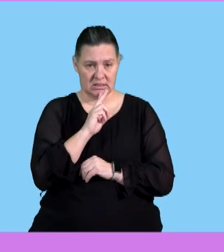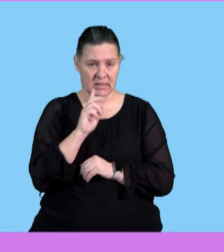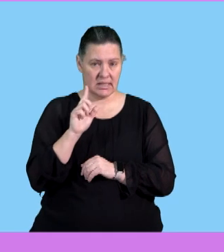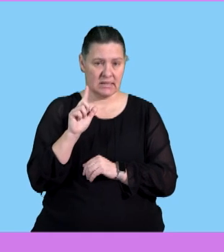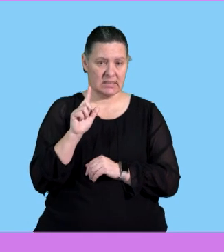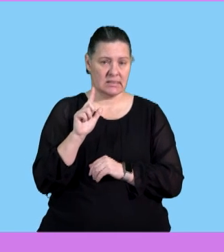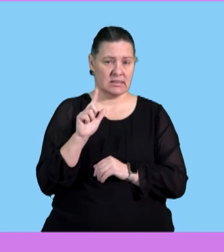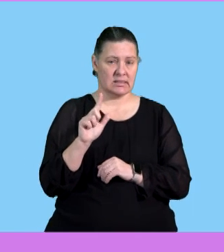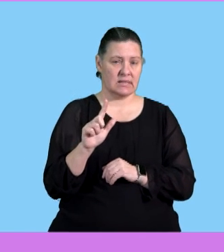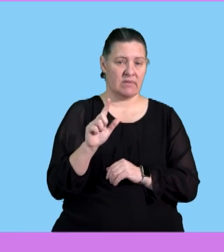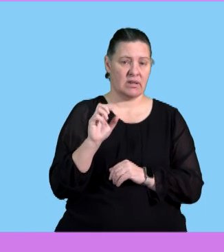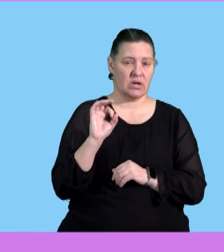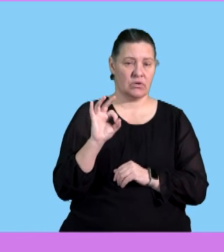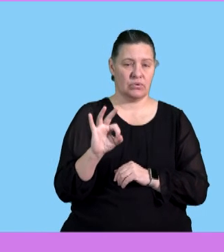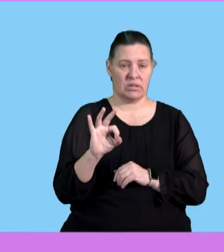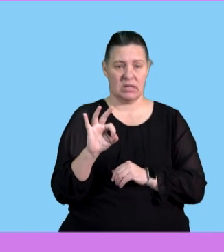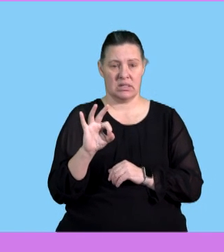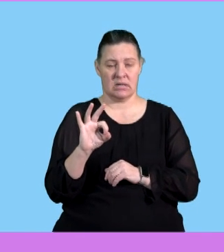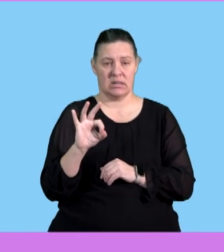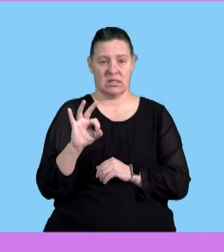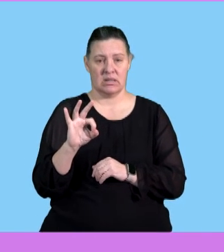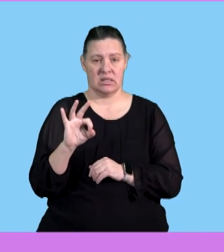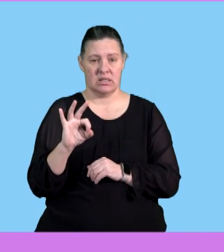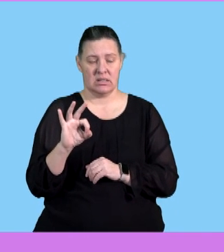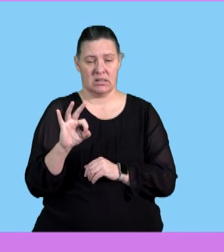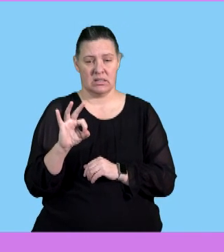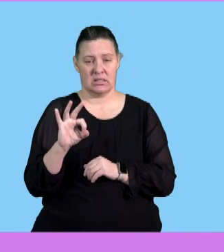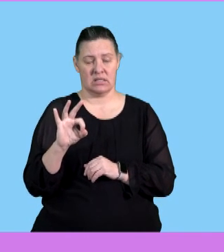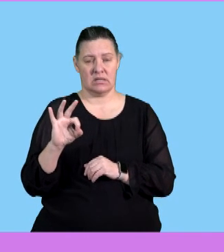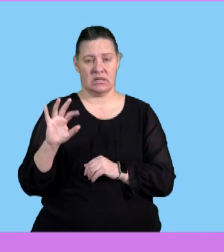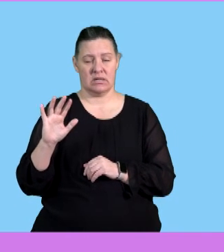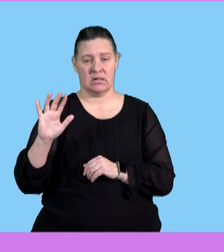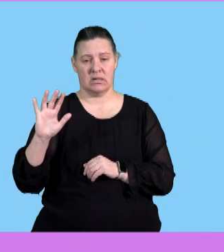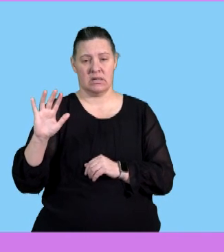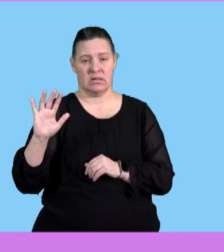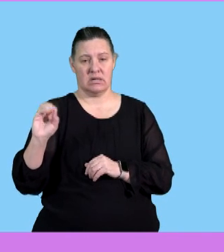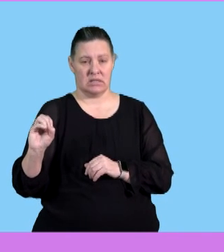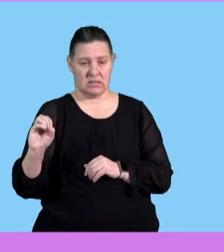New York, the price that I will pay when I purchase in New York, which was